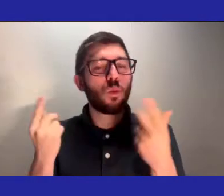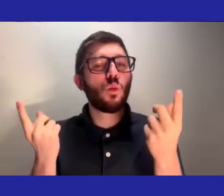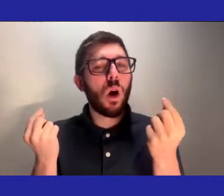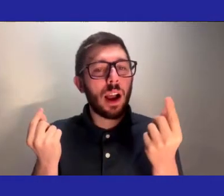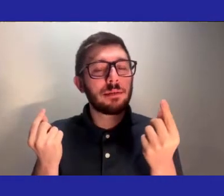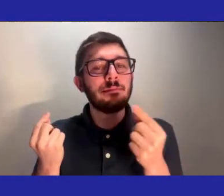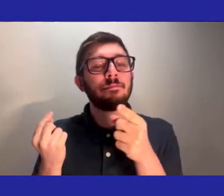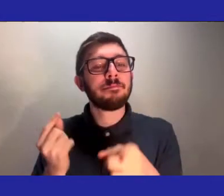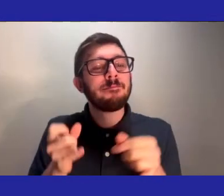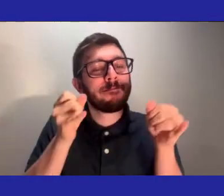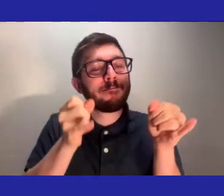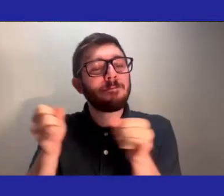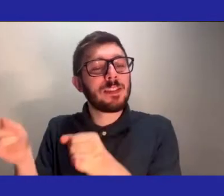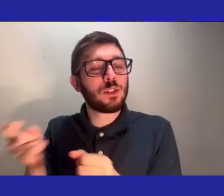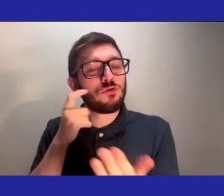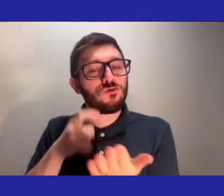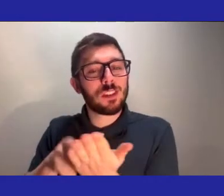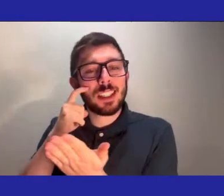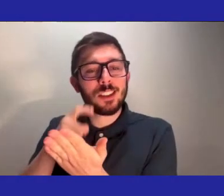recognition. Our EITS